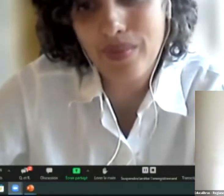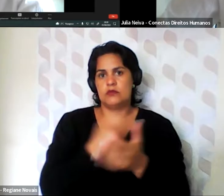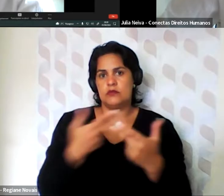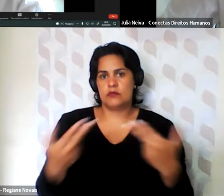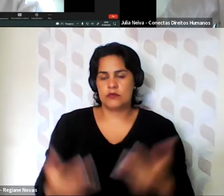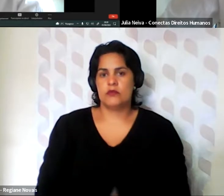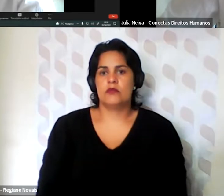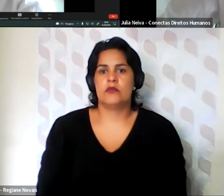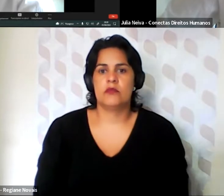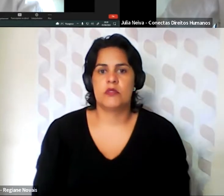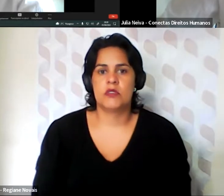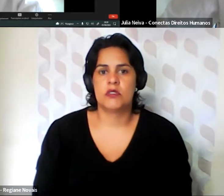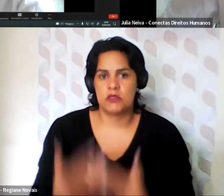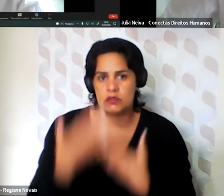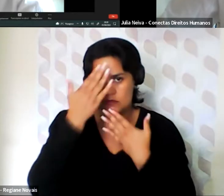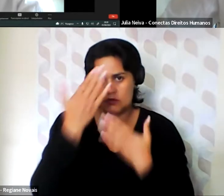Thank you very much, Julia.